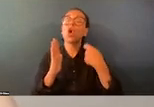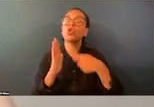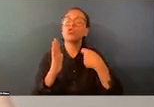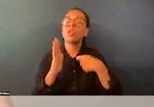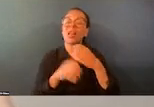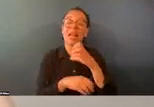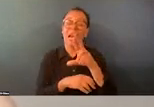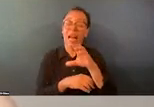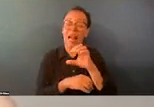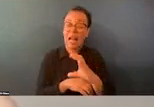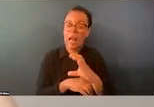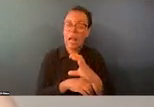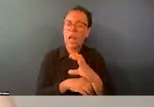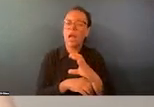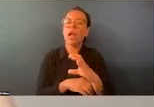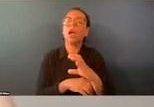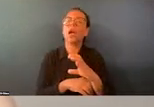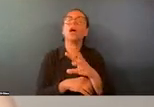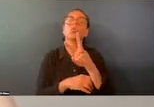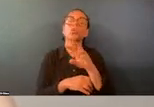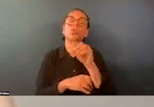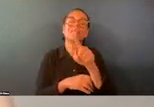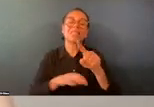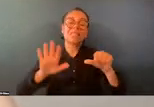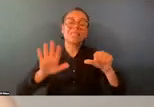Since CAREC implementing this project since